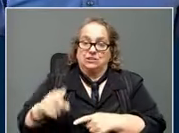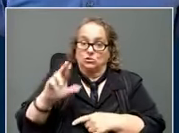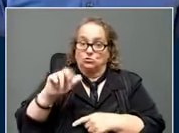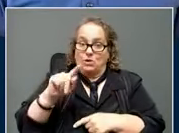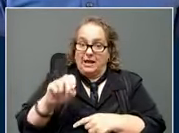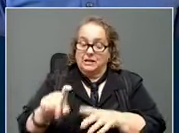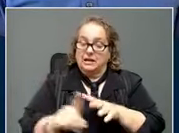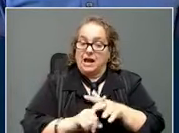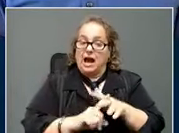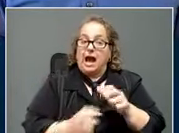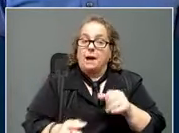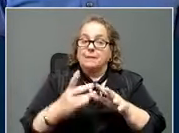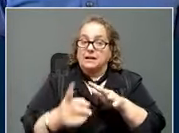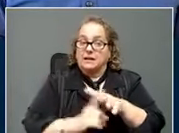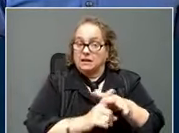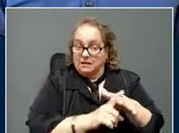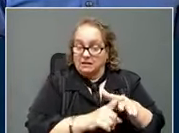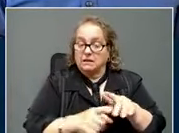general to see